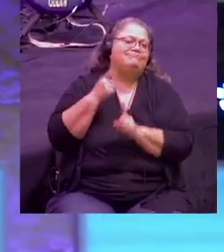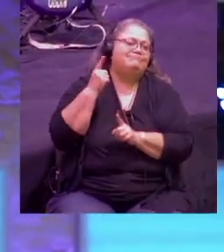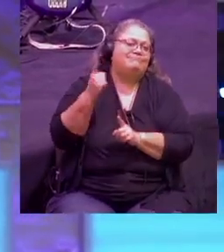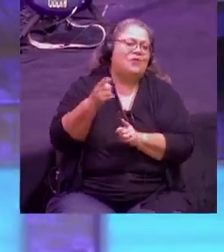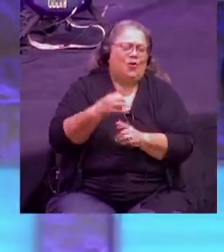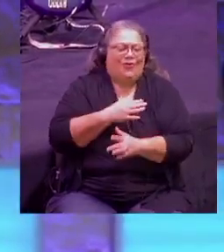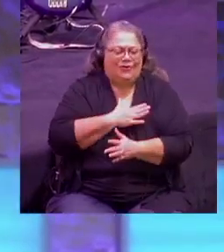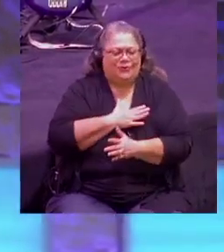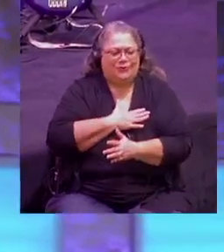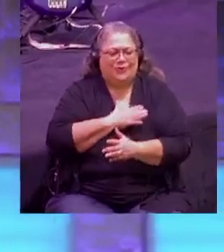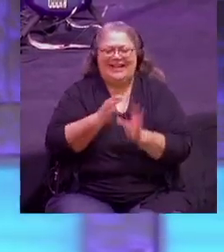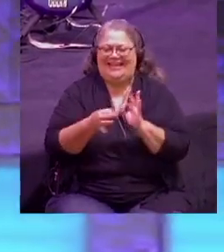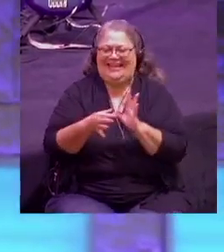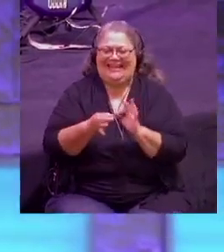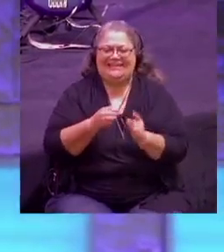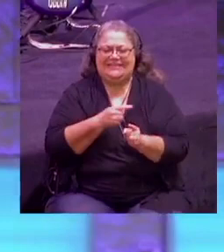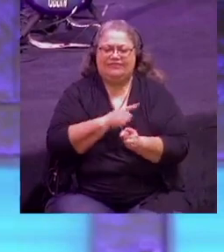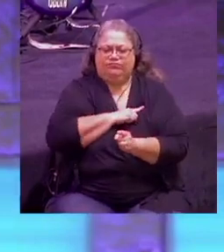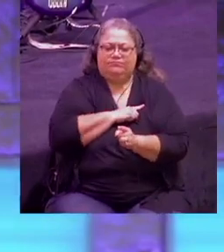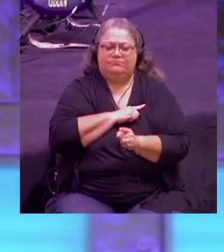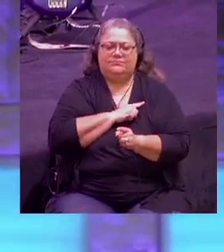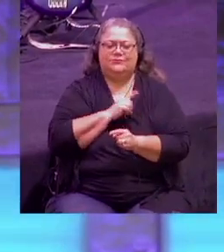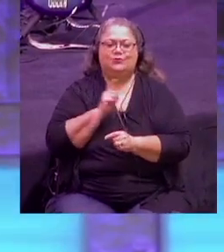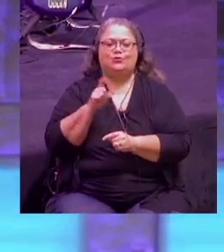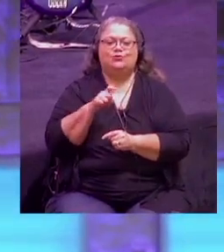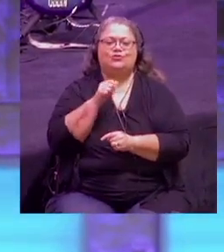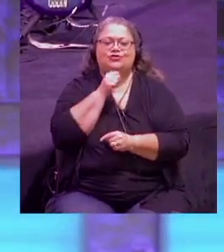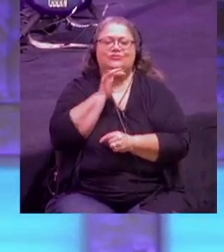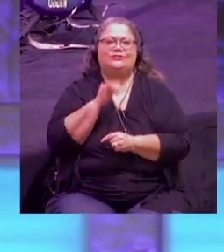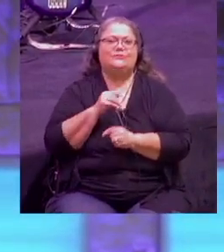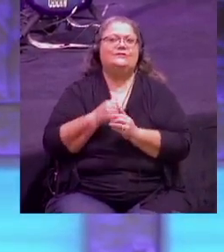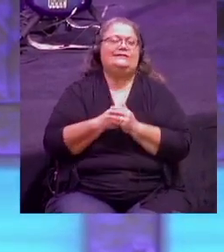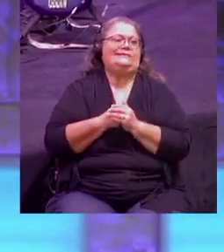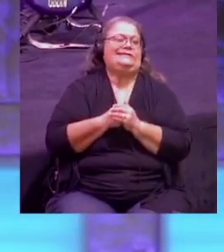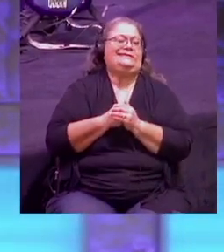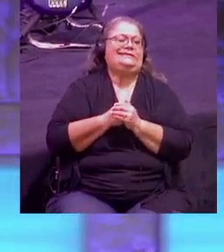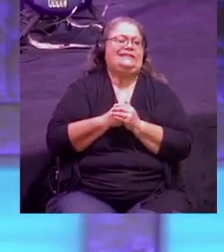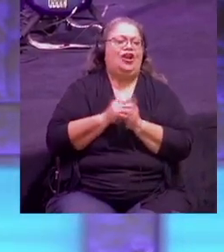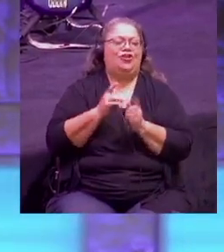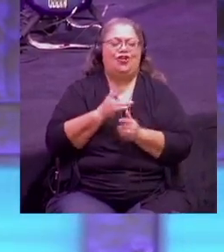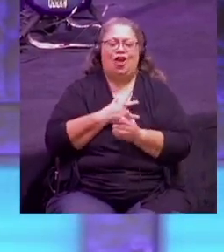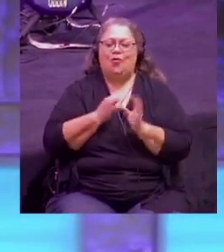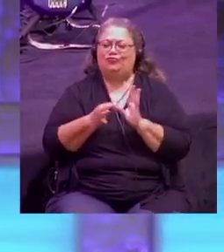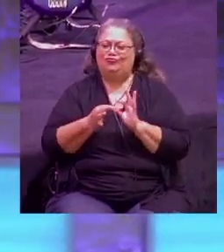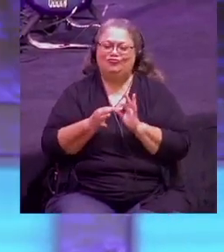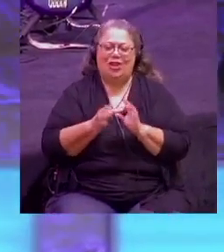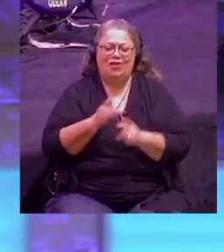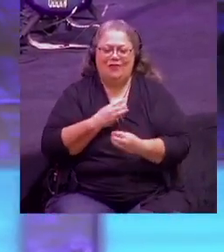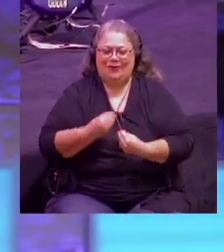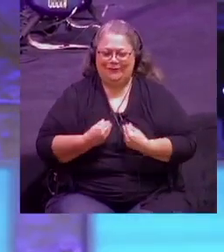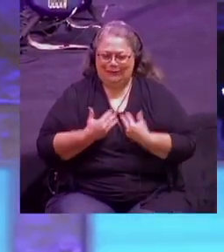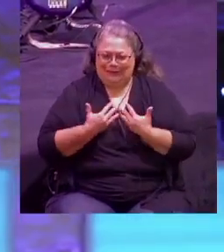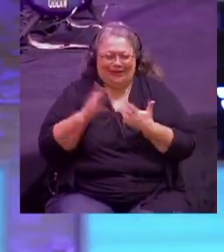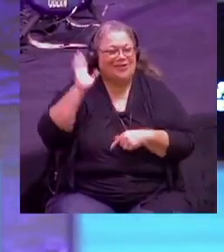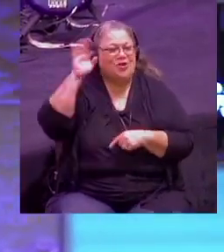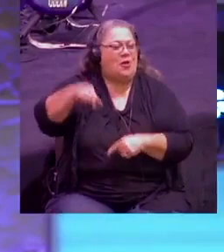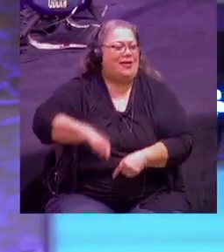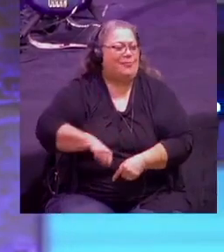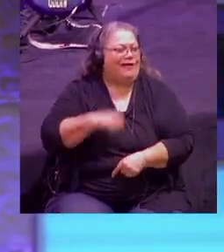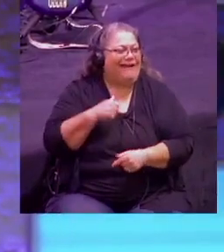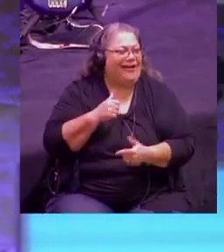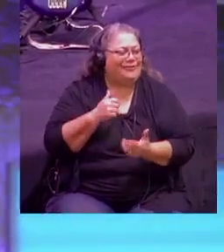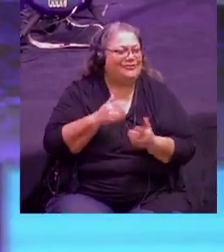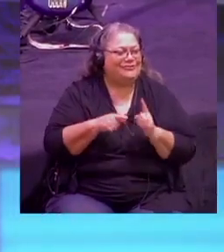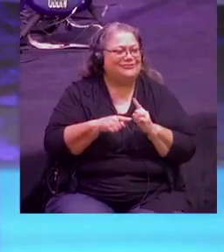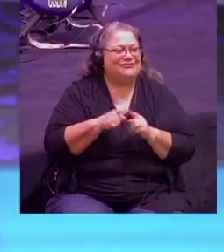You'll know immediately, I'm so pleased with you. I'm so proud of you. That's the power of recognizing the